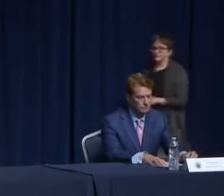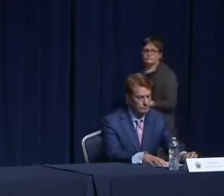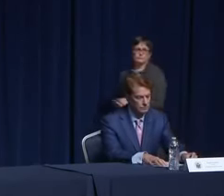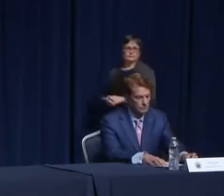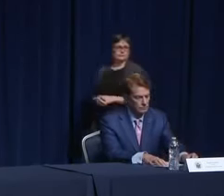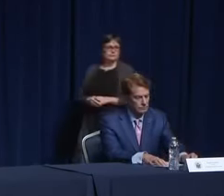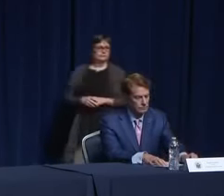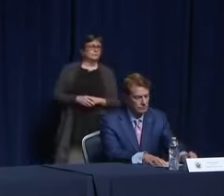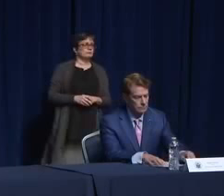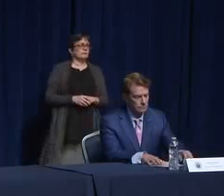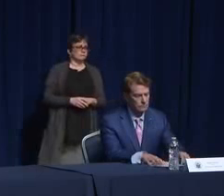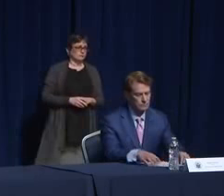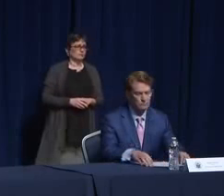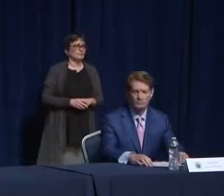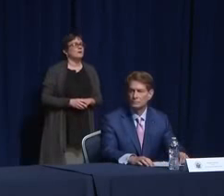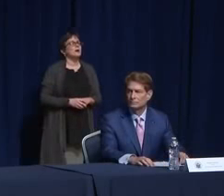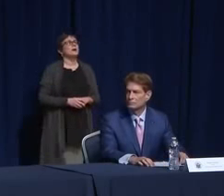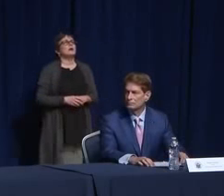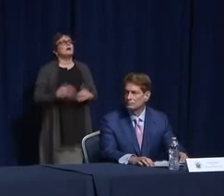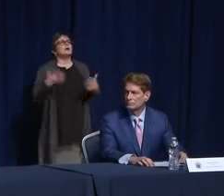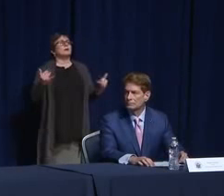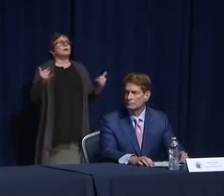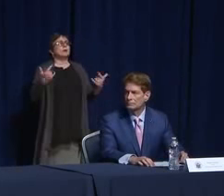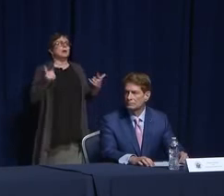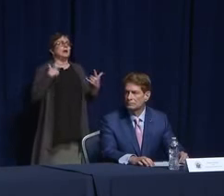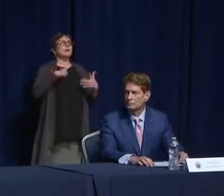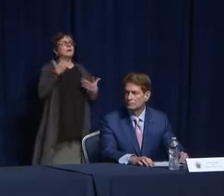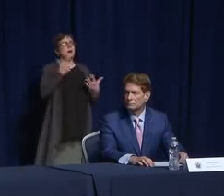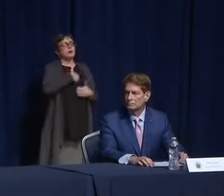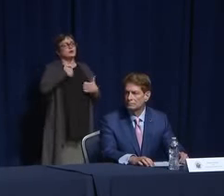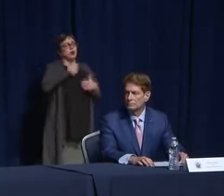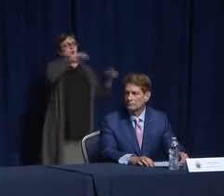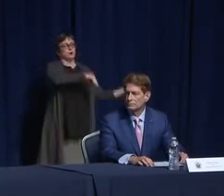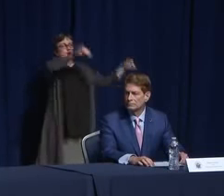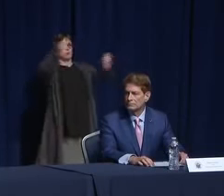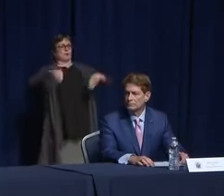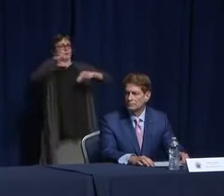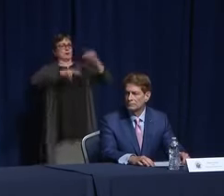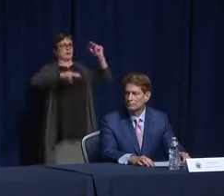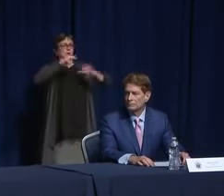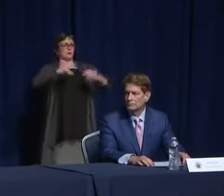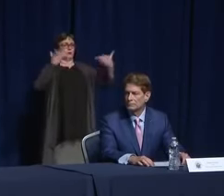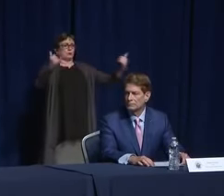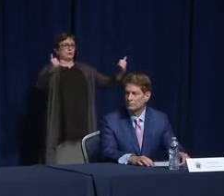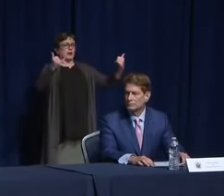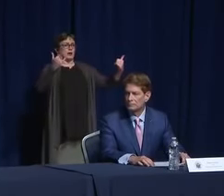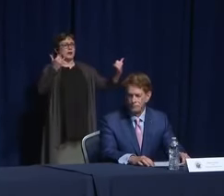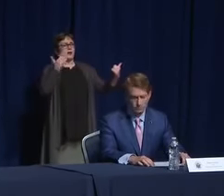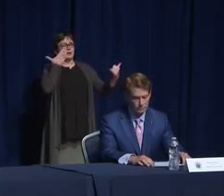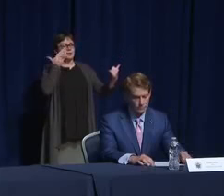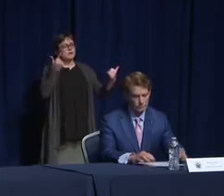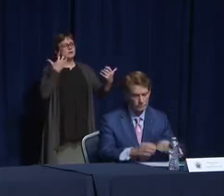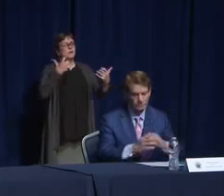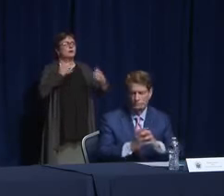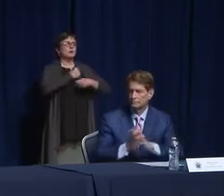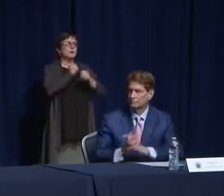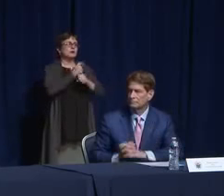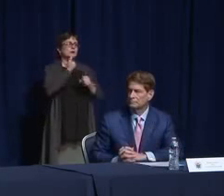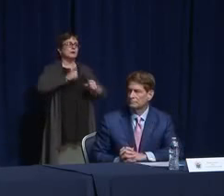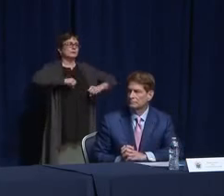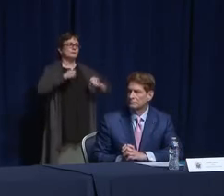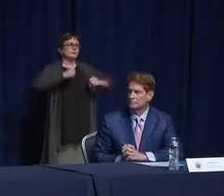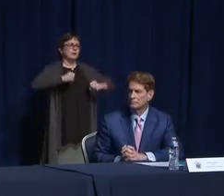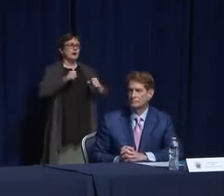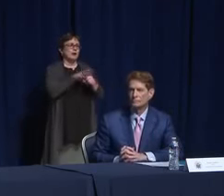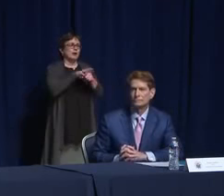space, but also giving ourselves up here enough personal space. So I don't want anyone to think that I've had a falling out